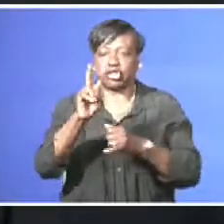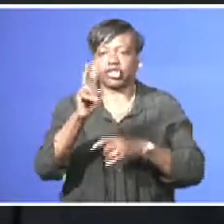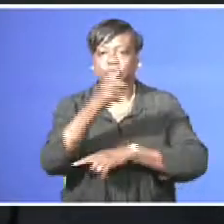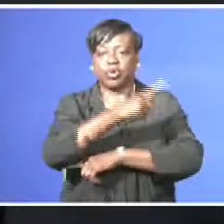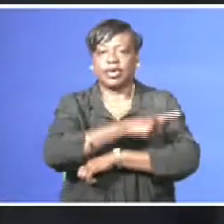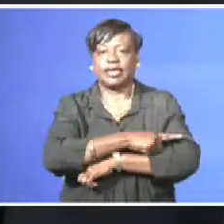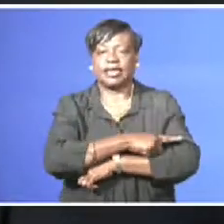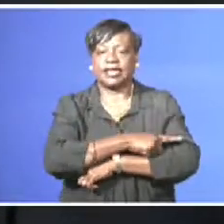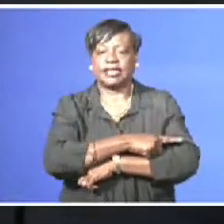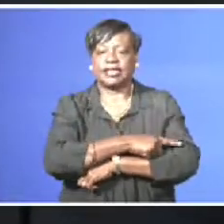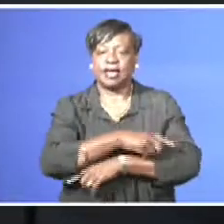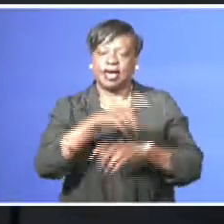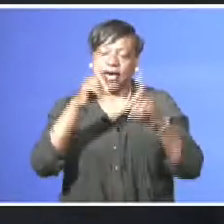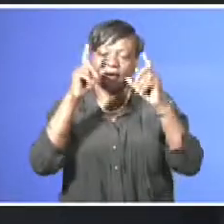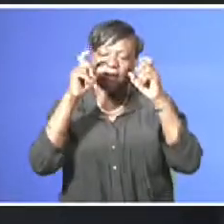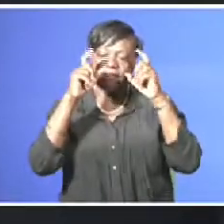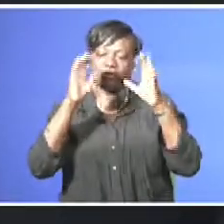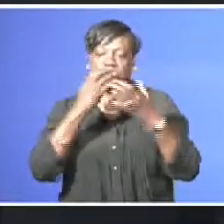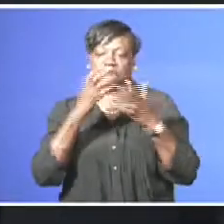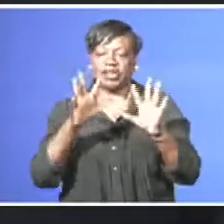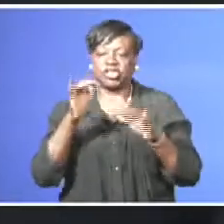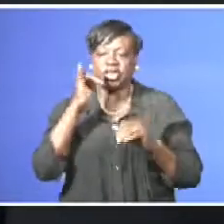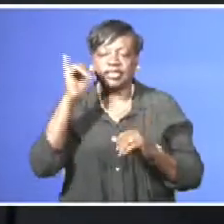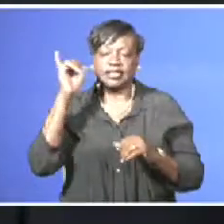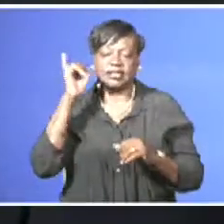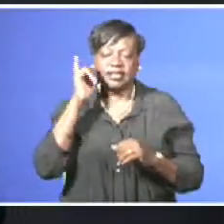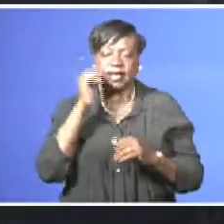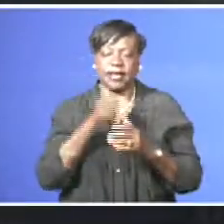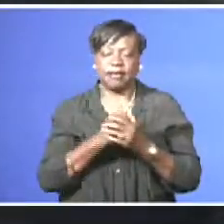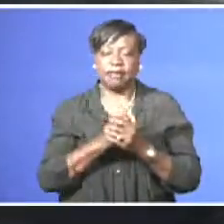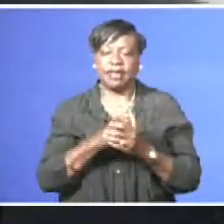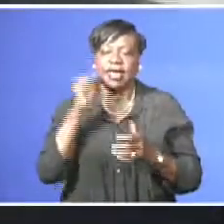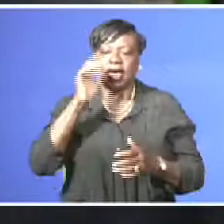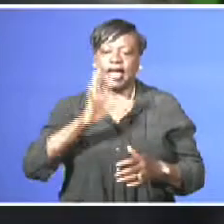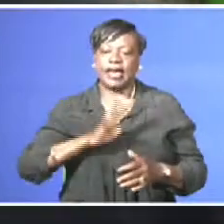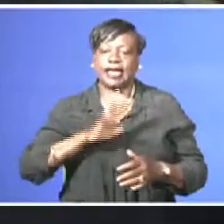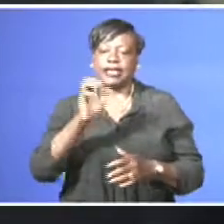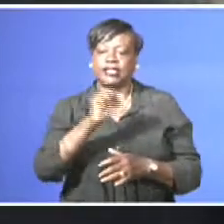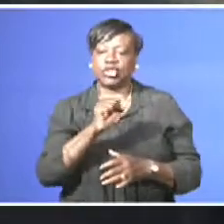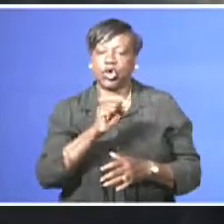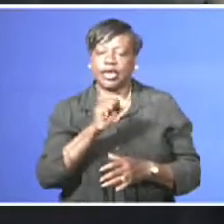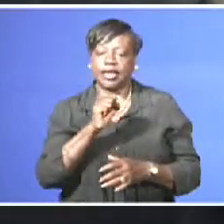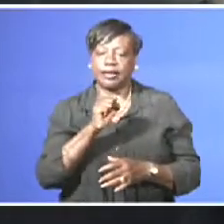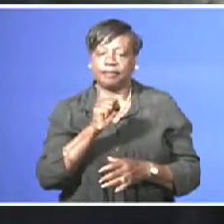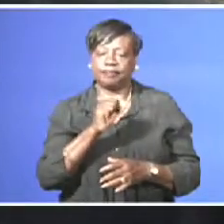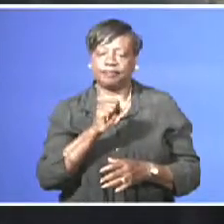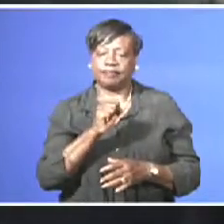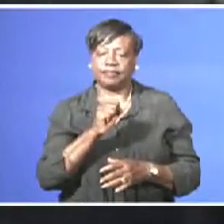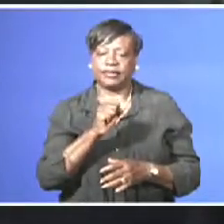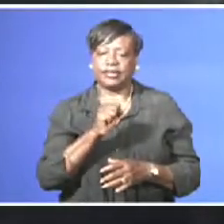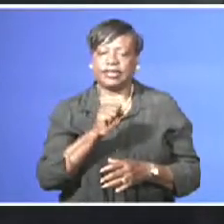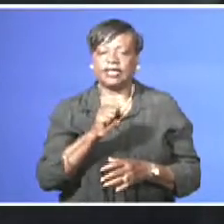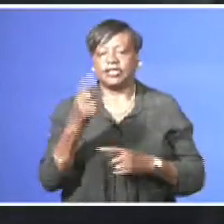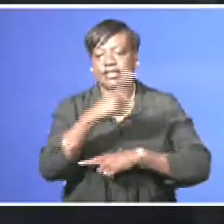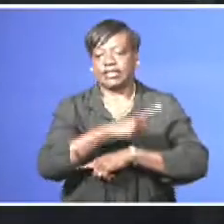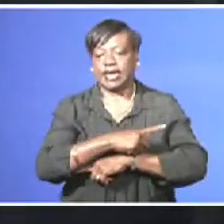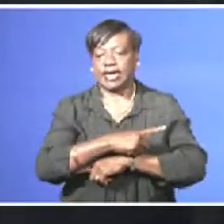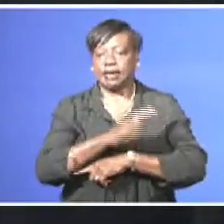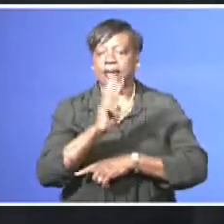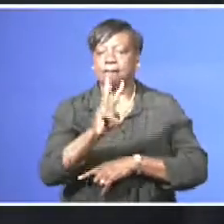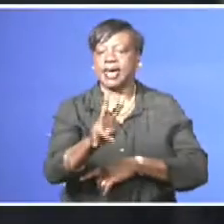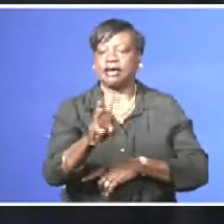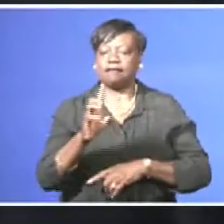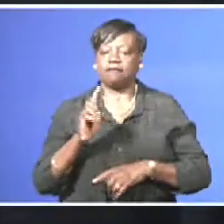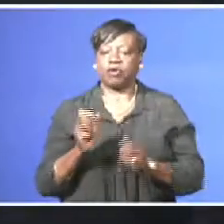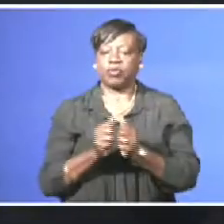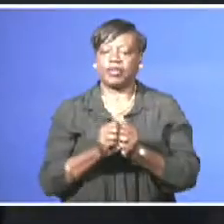photo finish yesterday. It was on ahead of Lady Sonia, and then today it was back and forth with Terry Ann, so it was